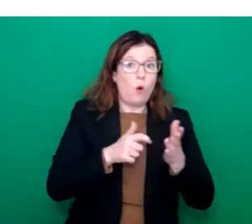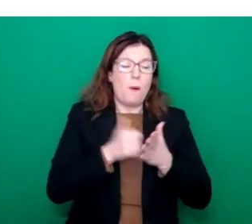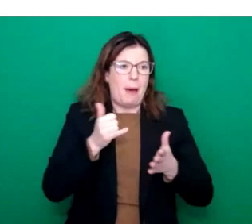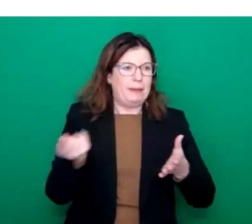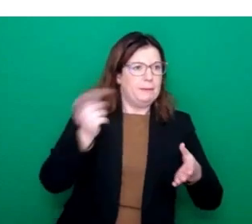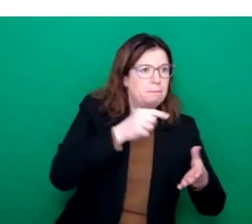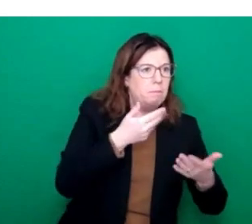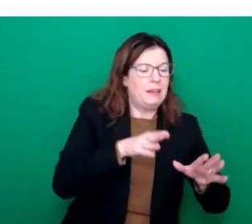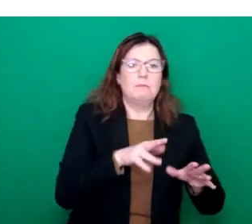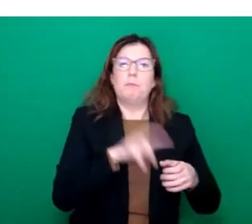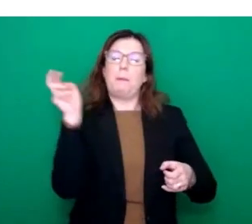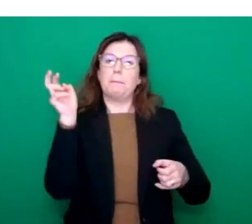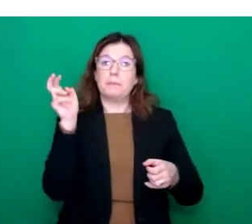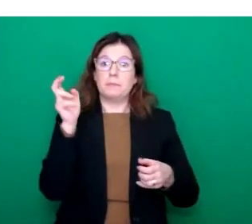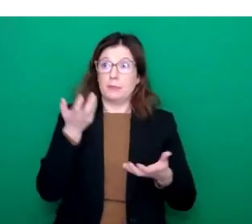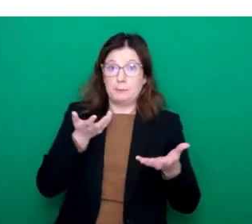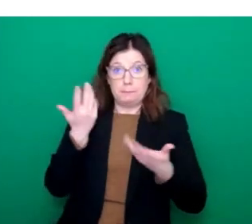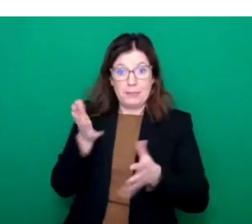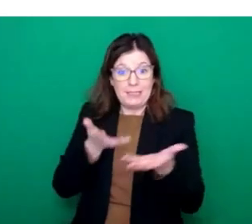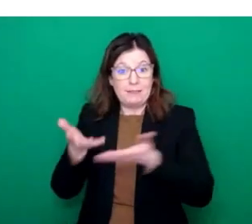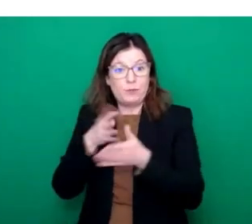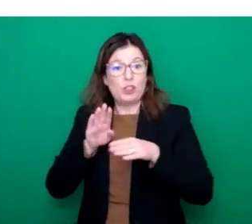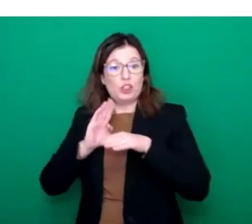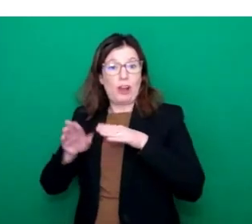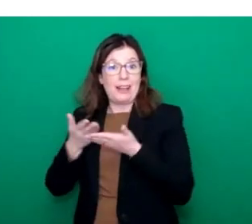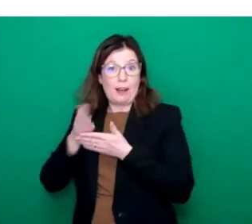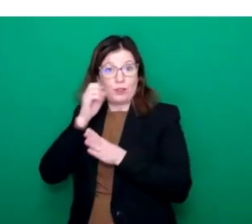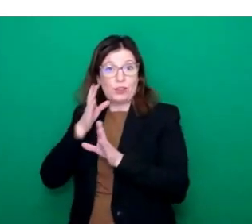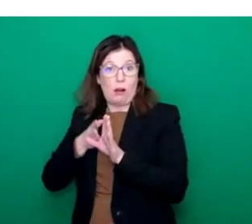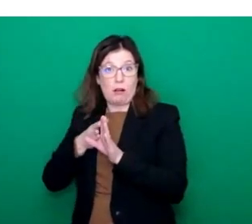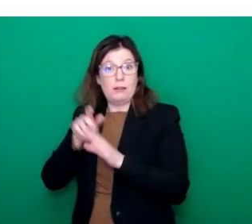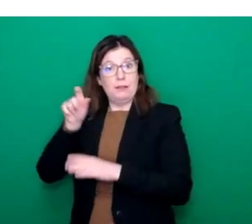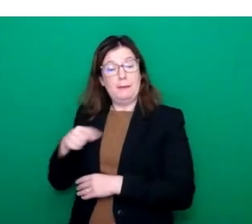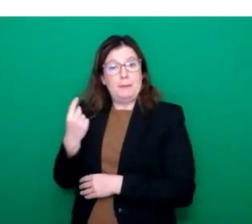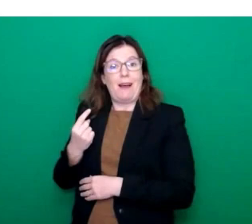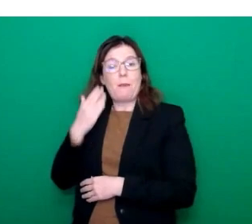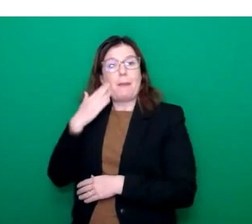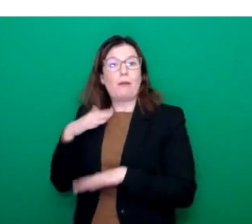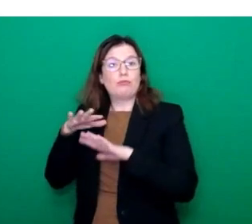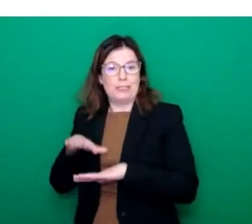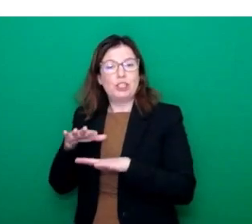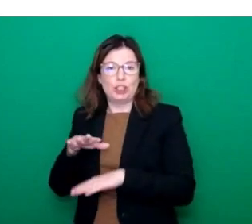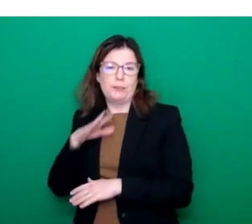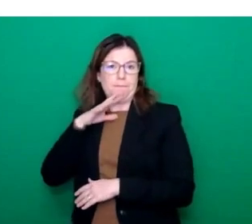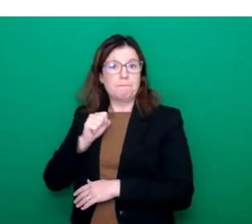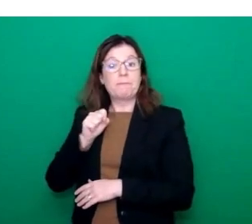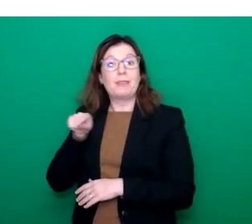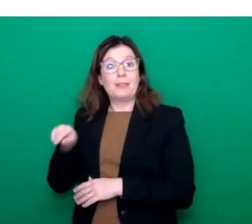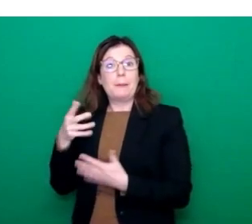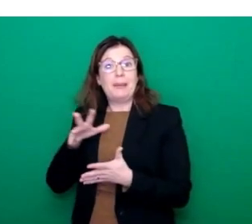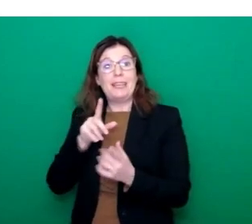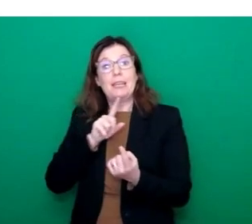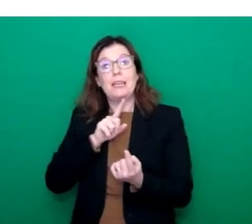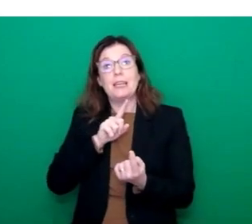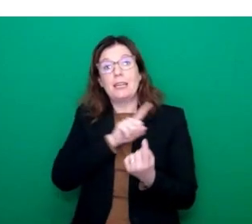And that work was led by our trainee counselling psychologist, who was Black British himself, who interviewed 5